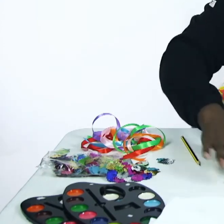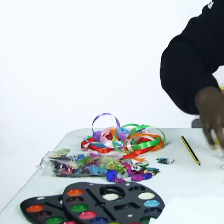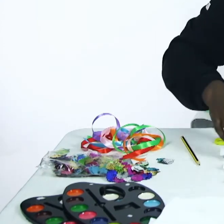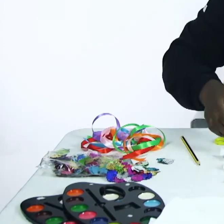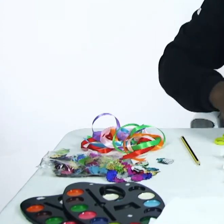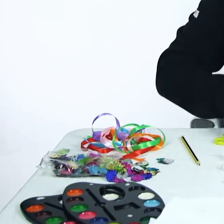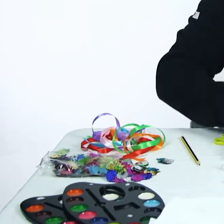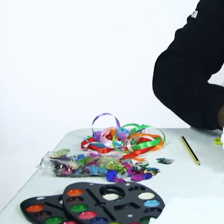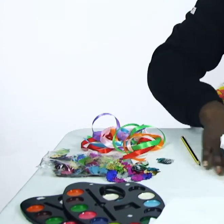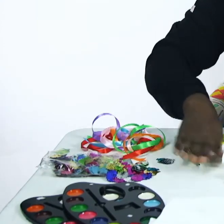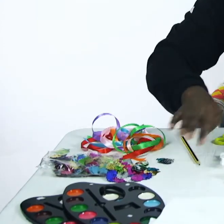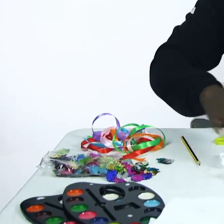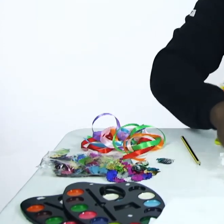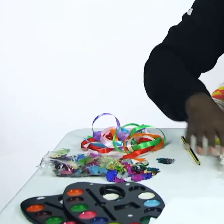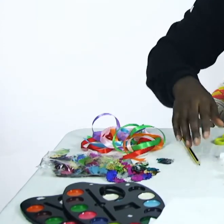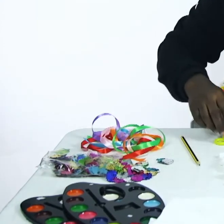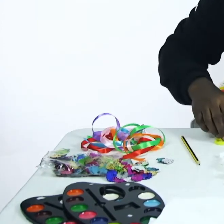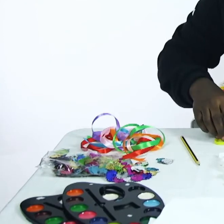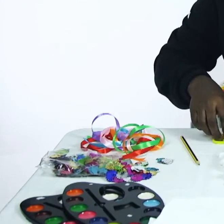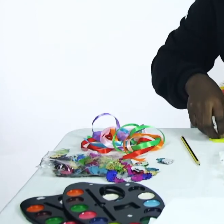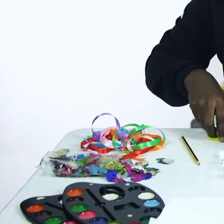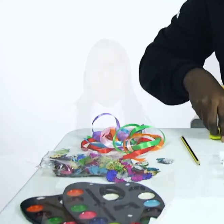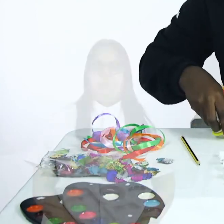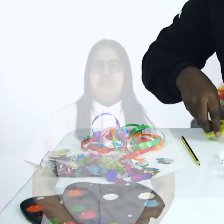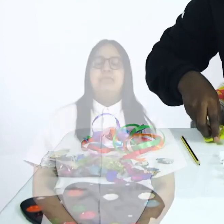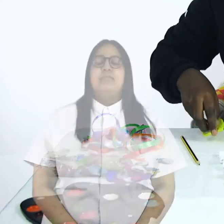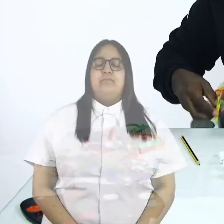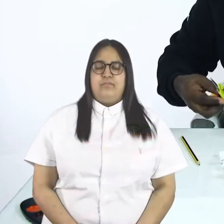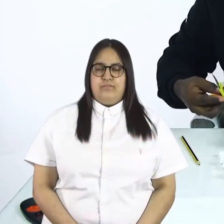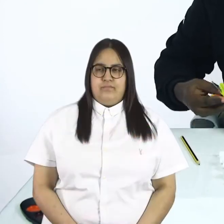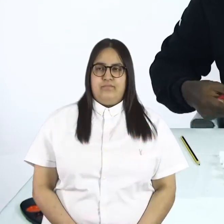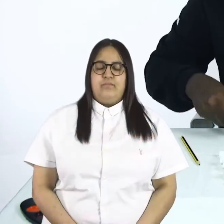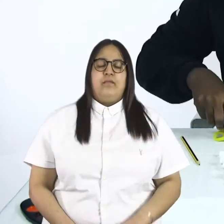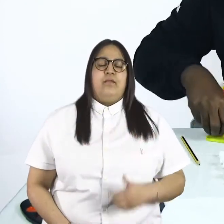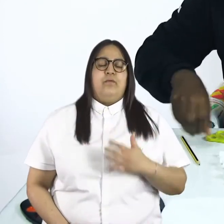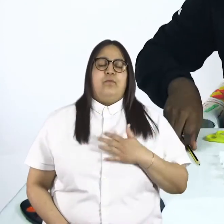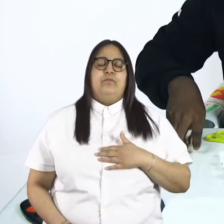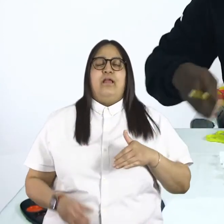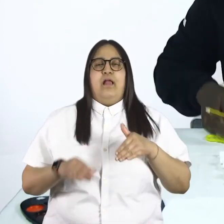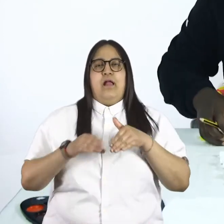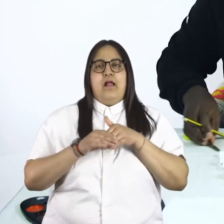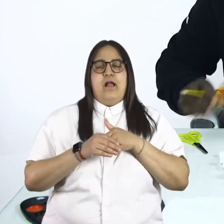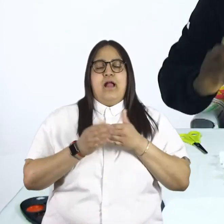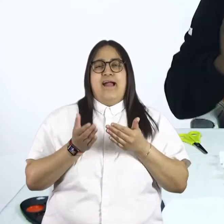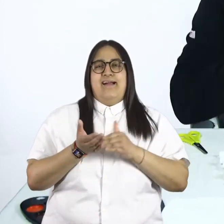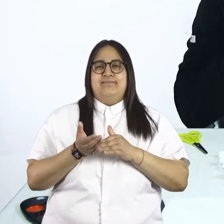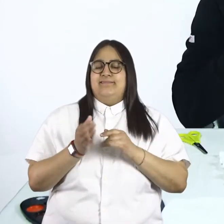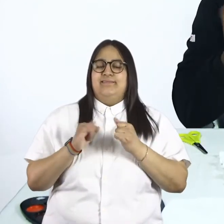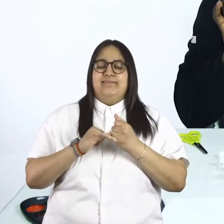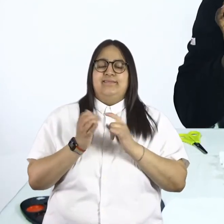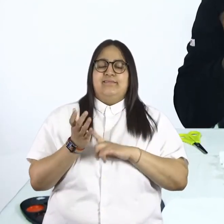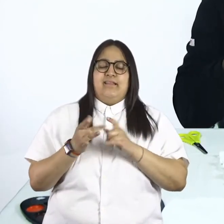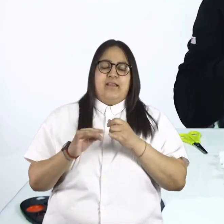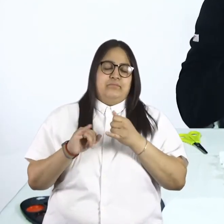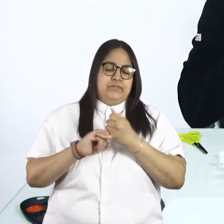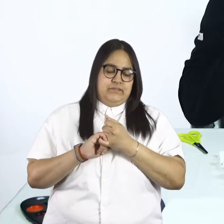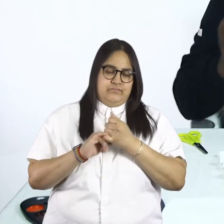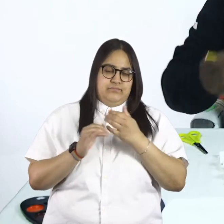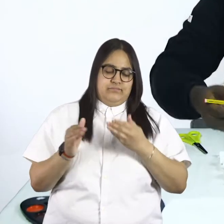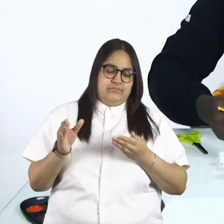I wanted to put some slits on the sleeve as well. So again, you can use a pencil or do